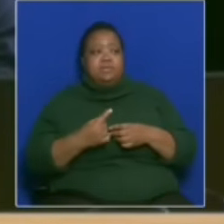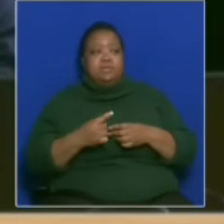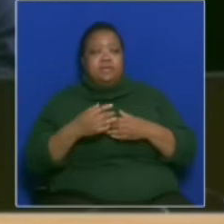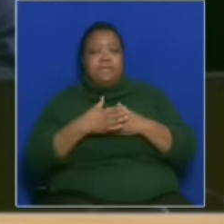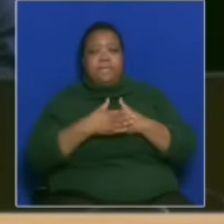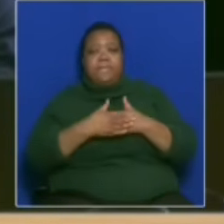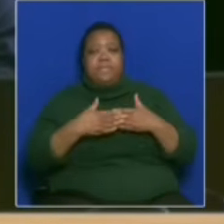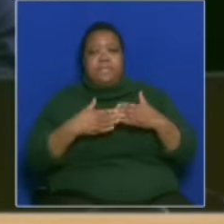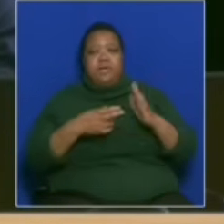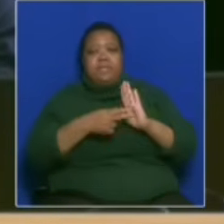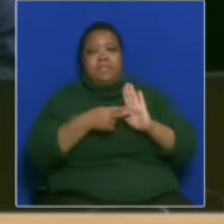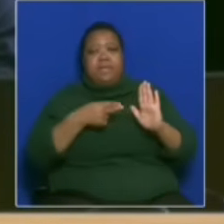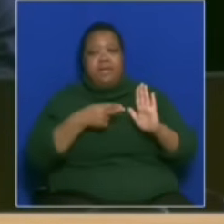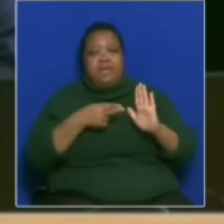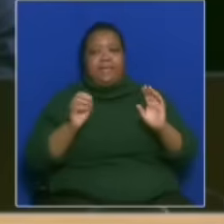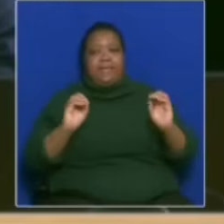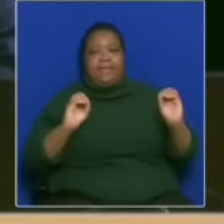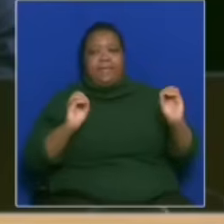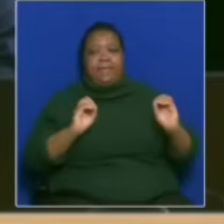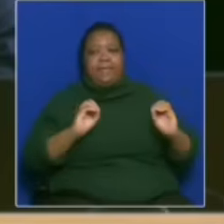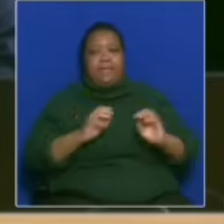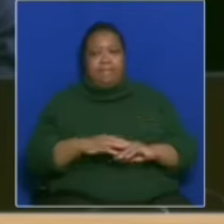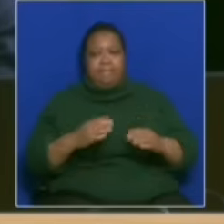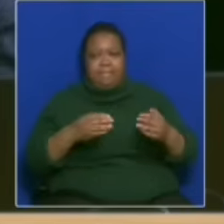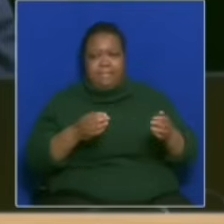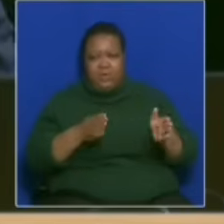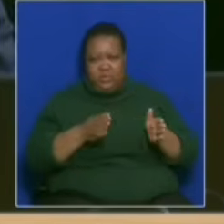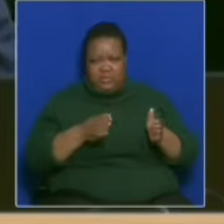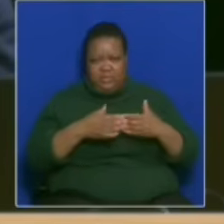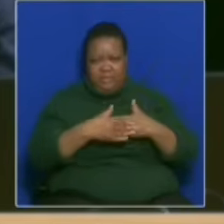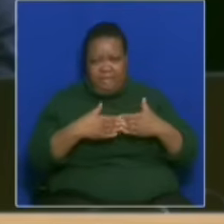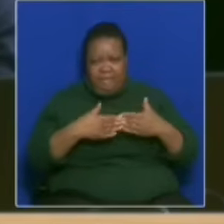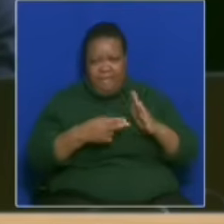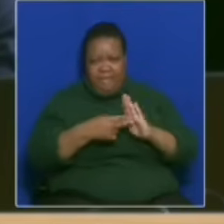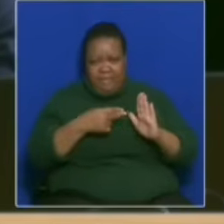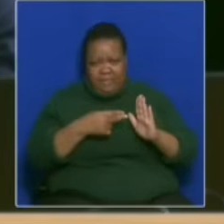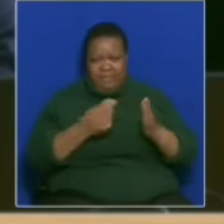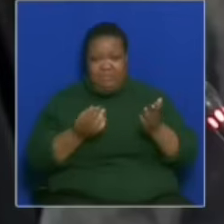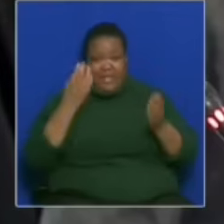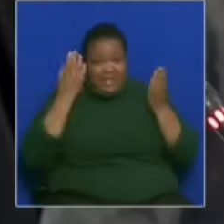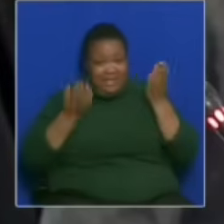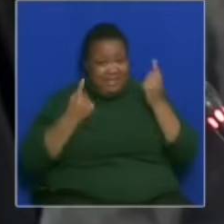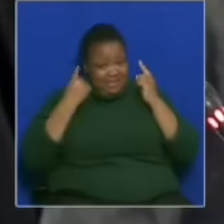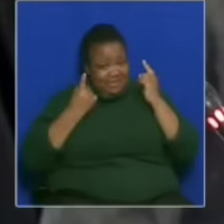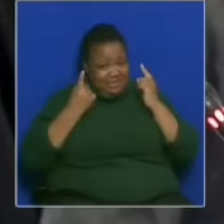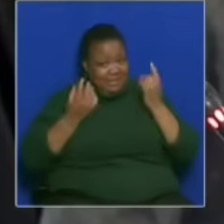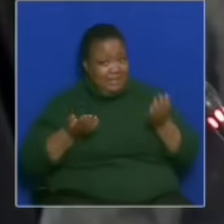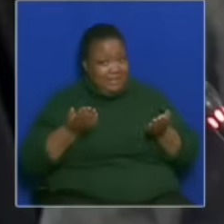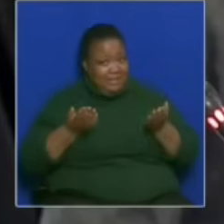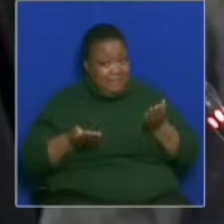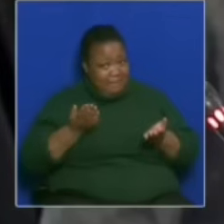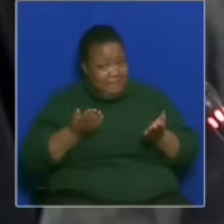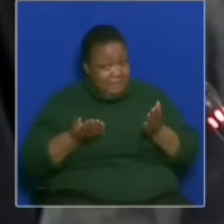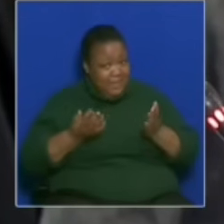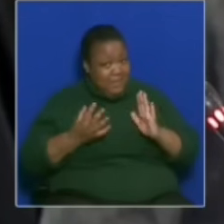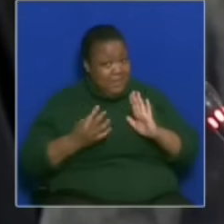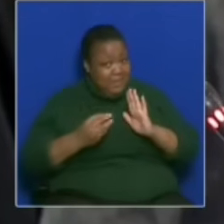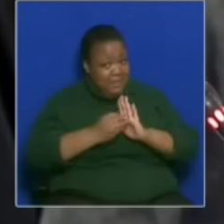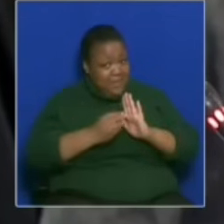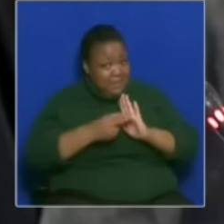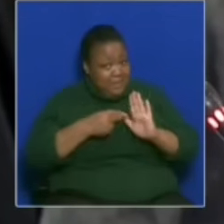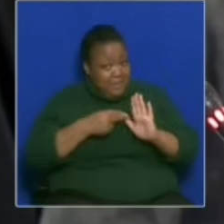boxes. I think that they may be branded. I think that they may be branded. If we zoom in on the boxes